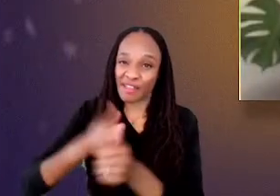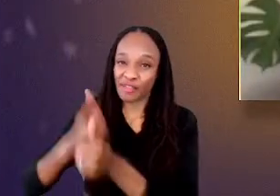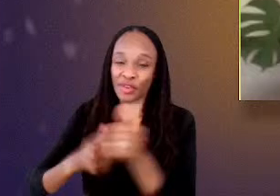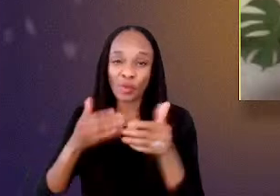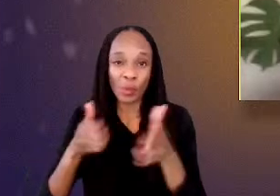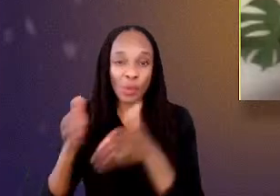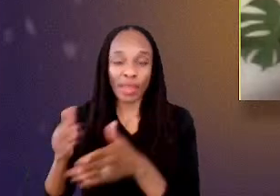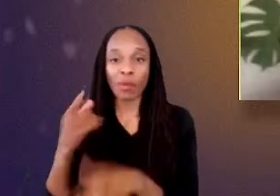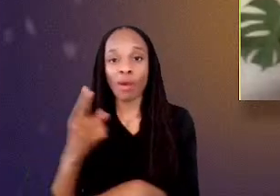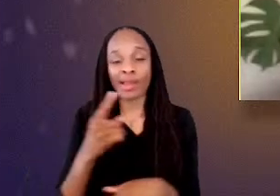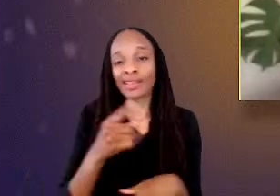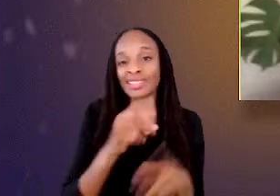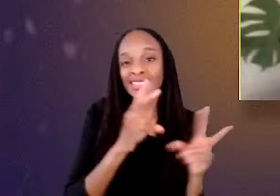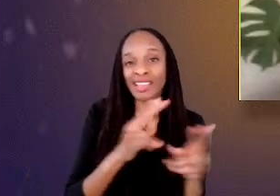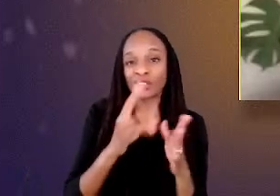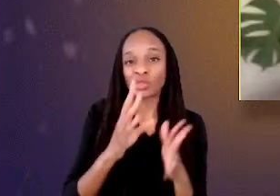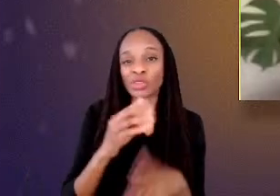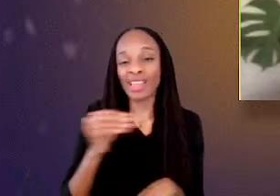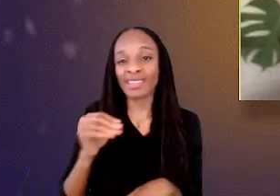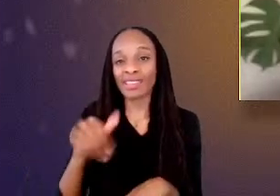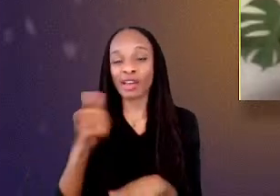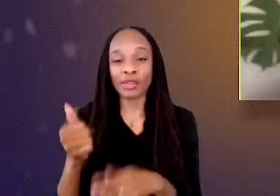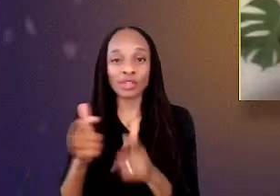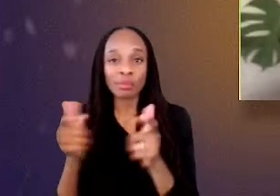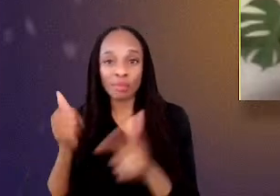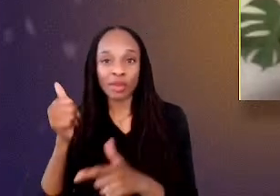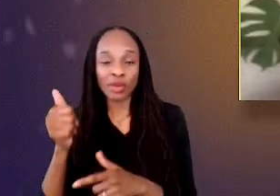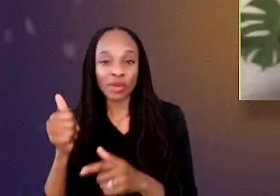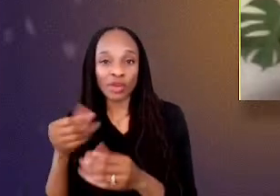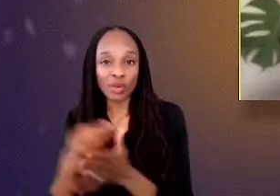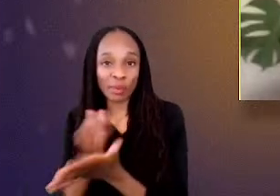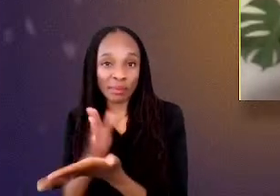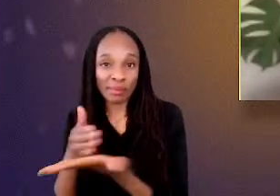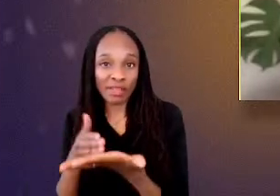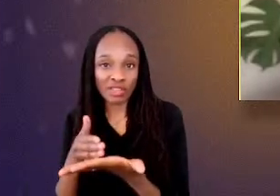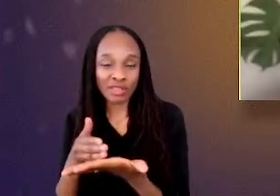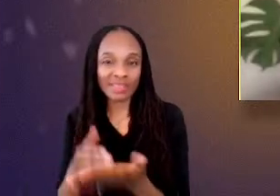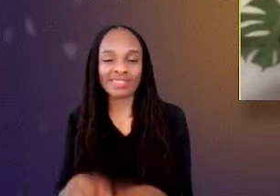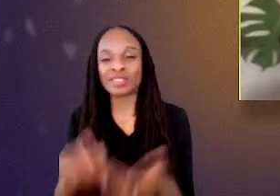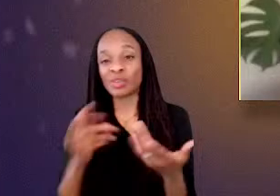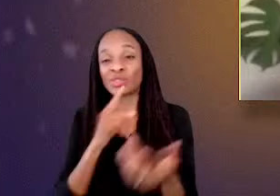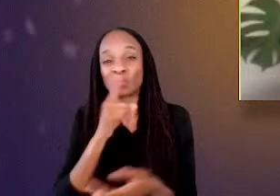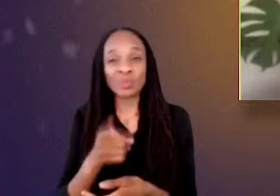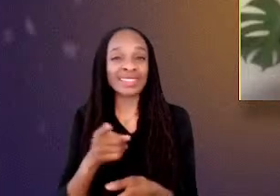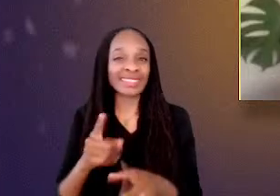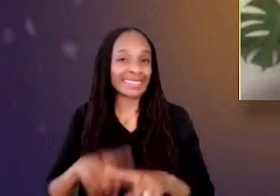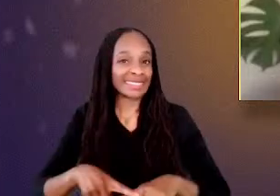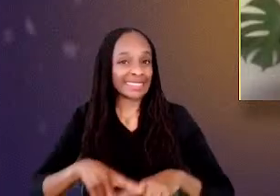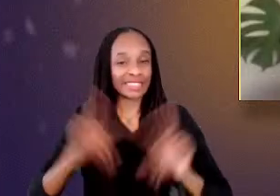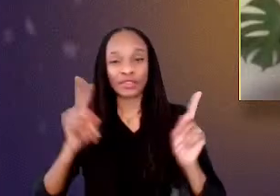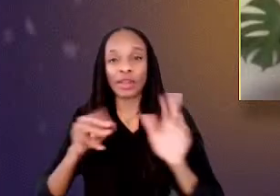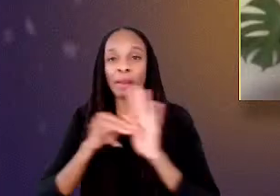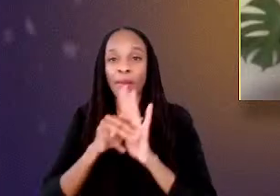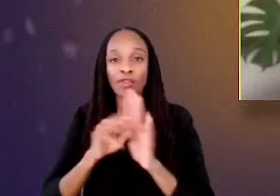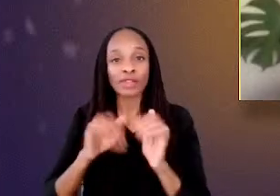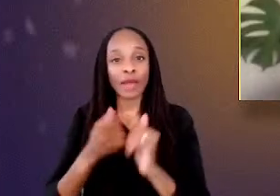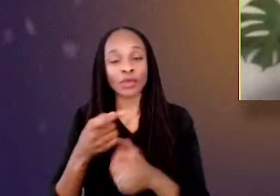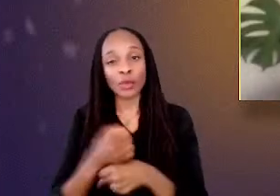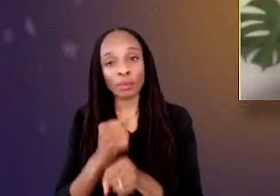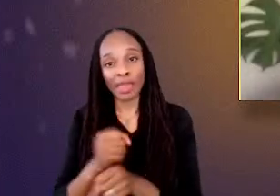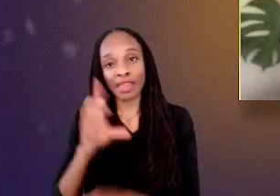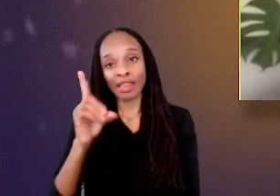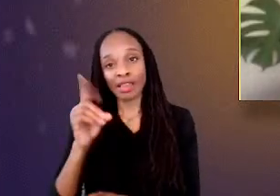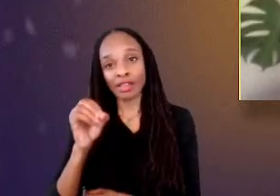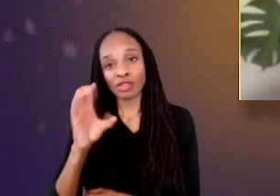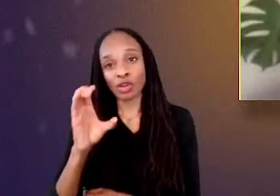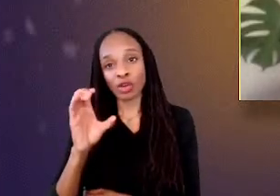editorial budget is bigger than the whole production budget of the other film. So they come from just very different models of how you make documentary.